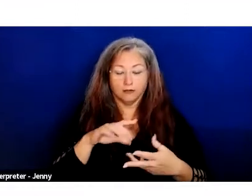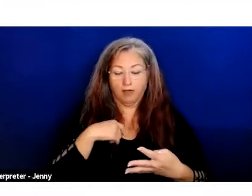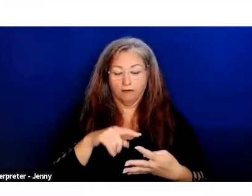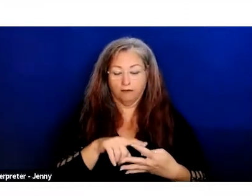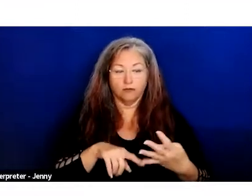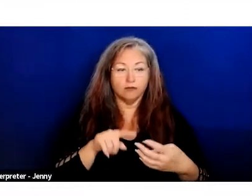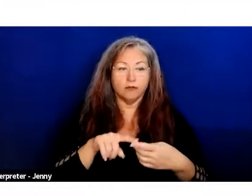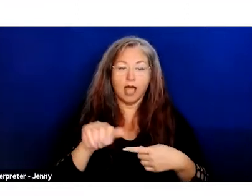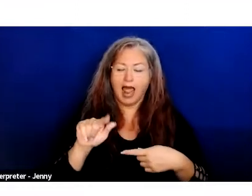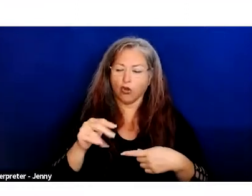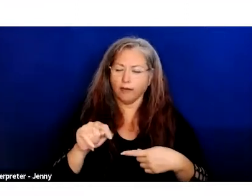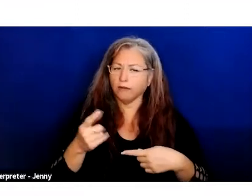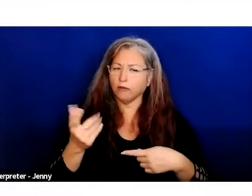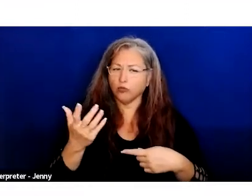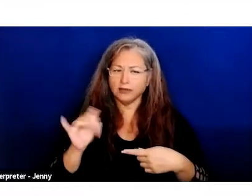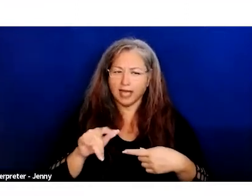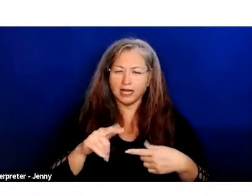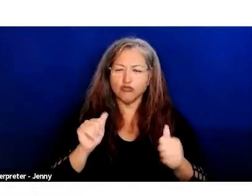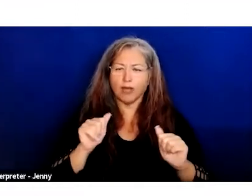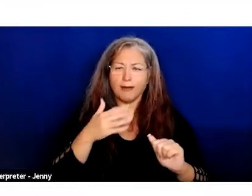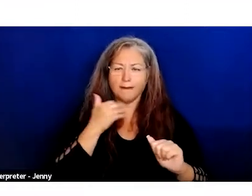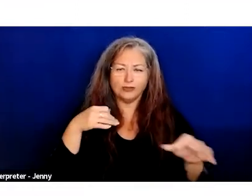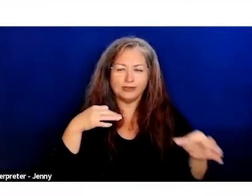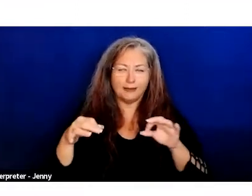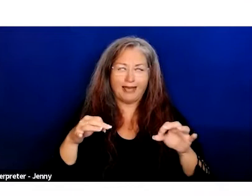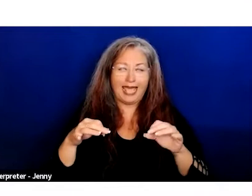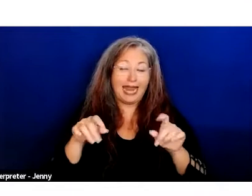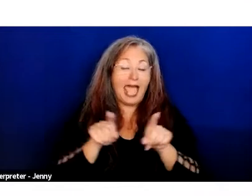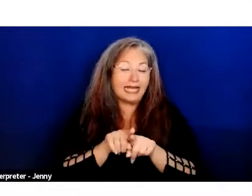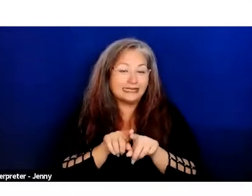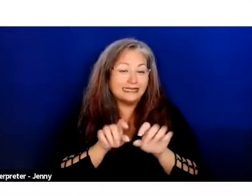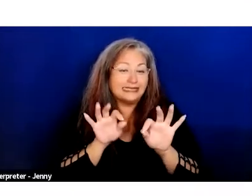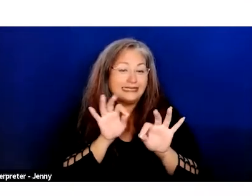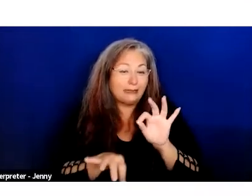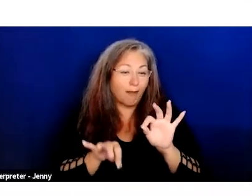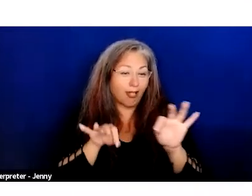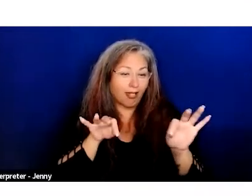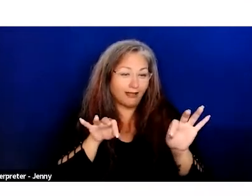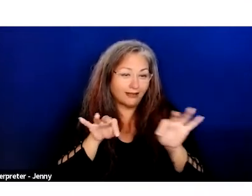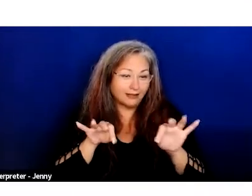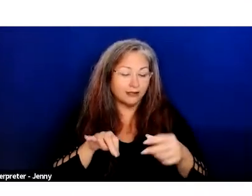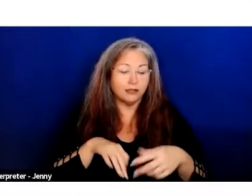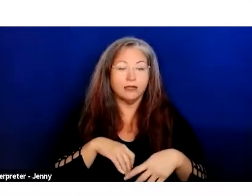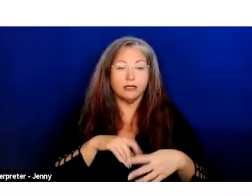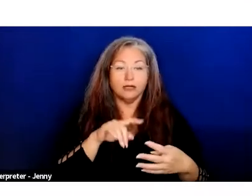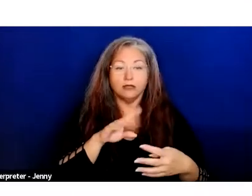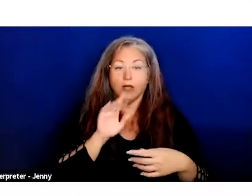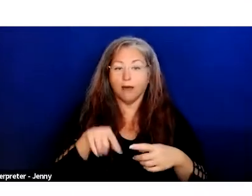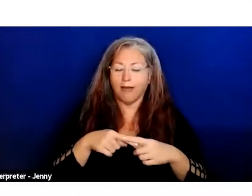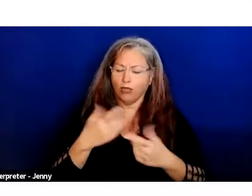what algorithms are and do my best to explain it as simply as possible. I will discuss some of the